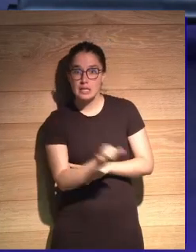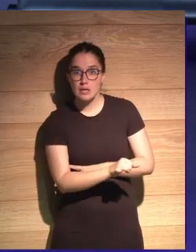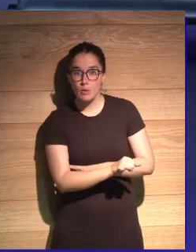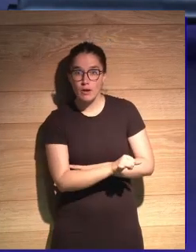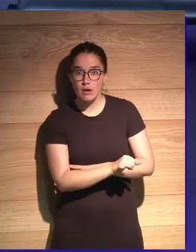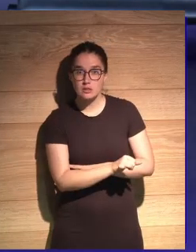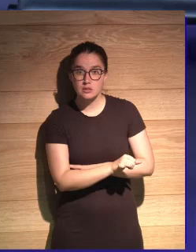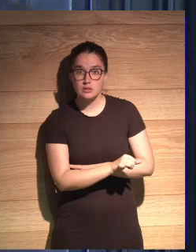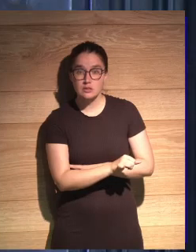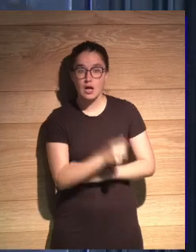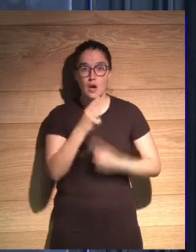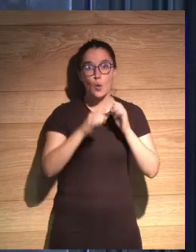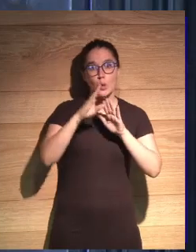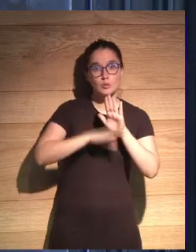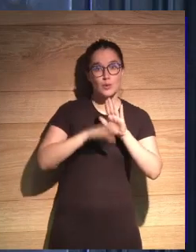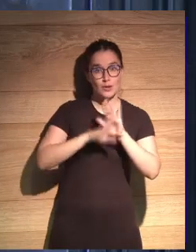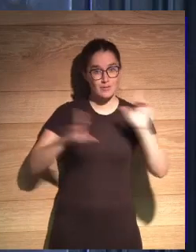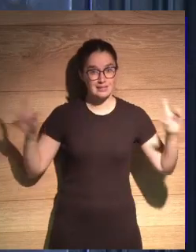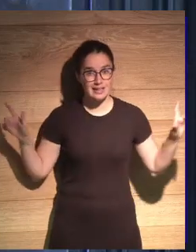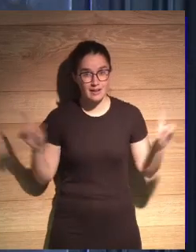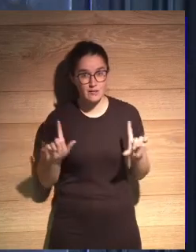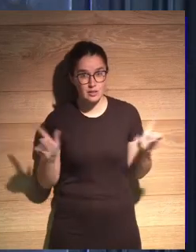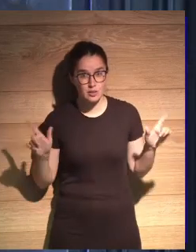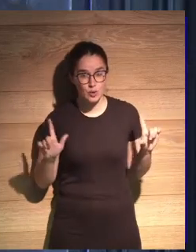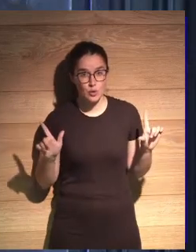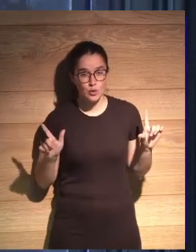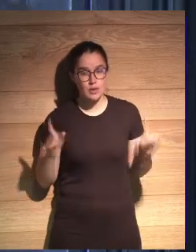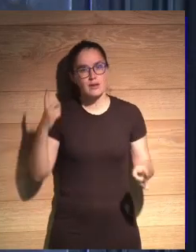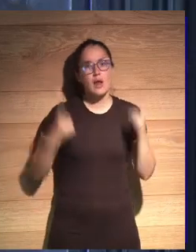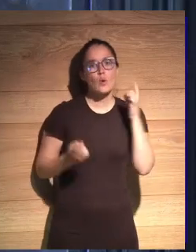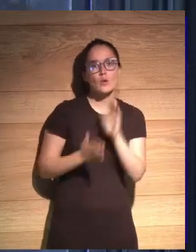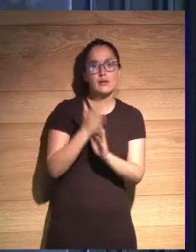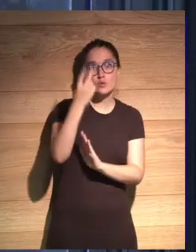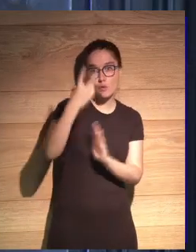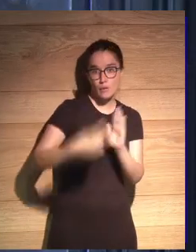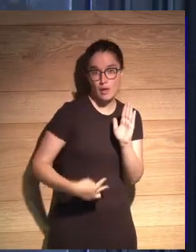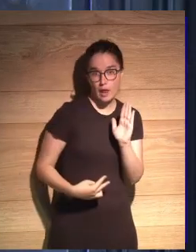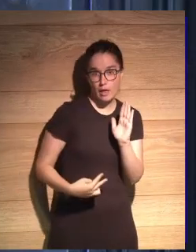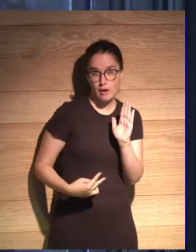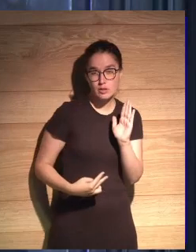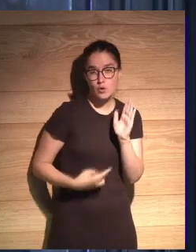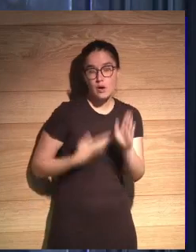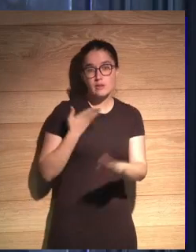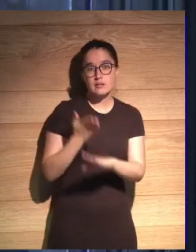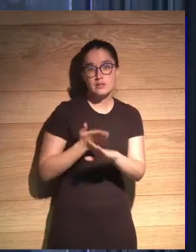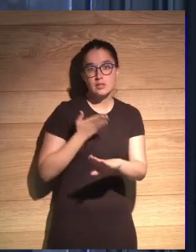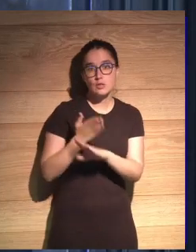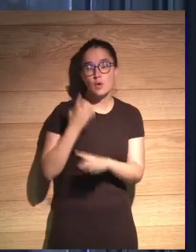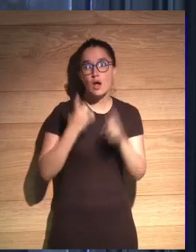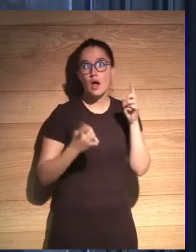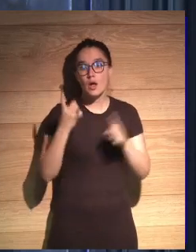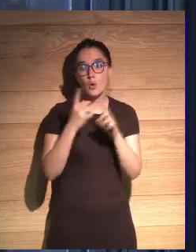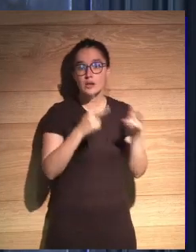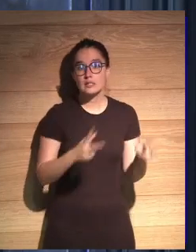more than the feelings that we get, the thoughts that we get after watching some films, after watching TV, after reading some